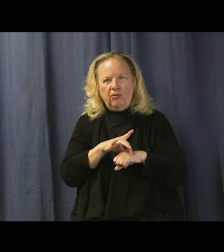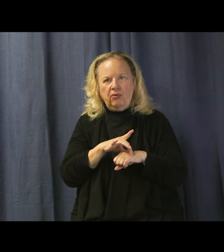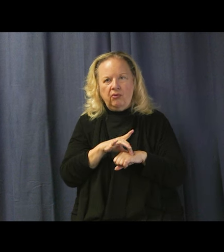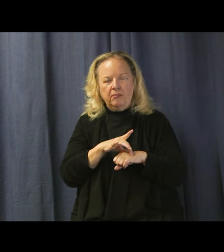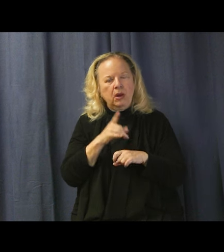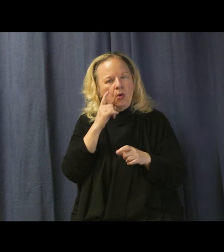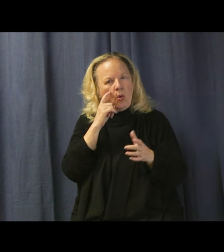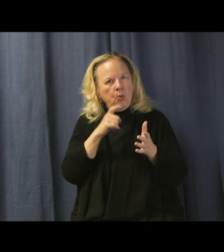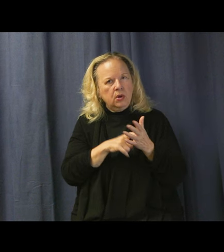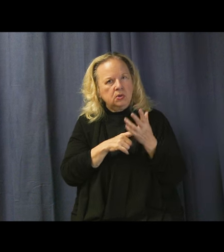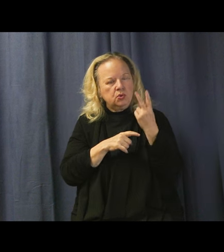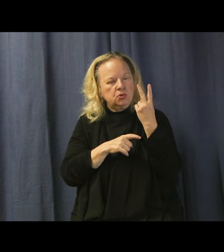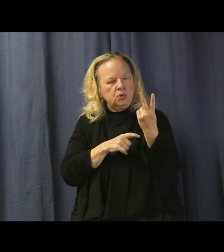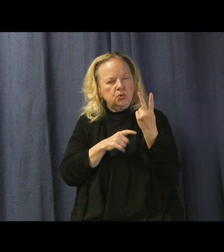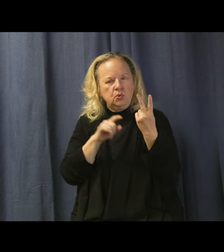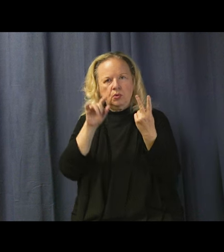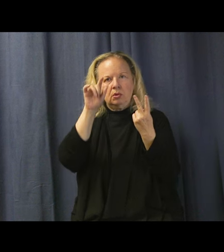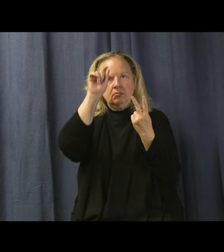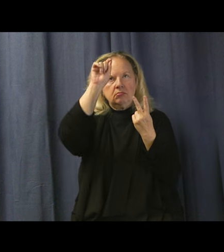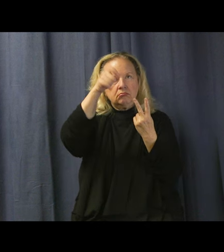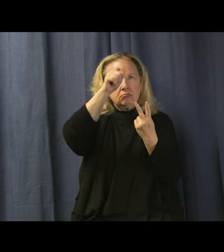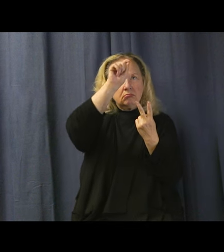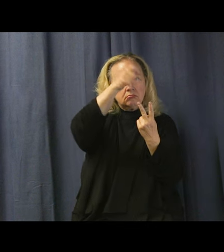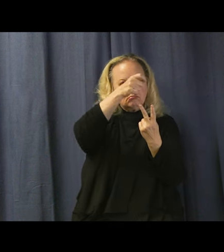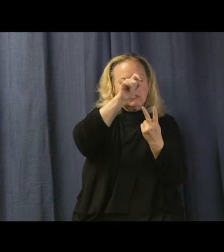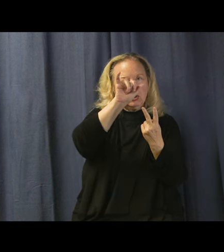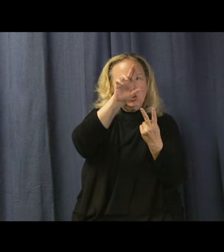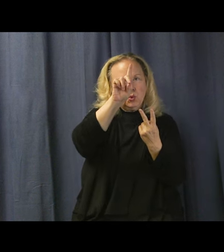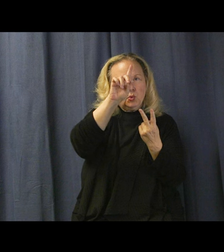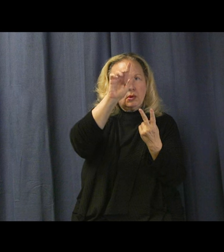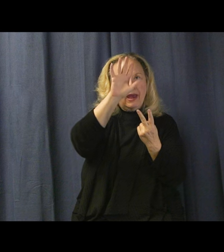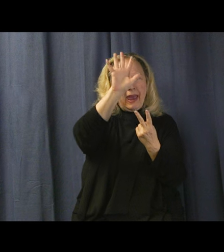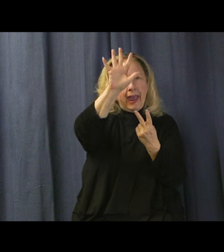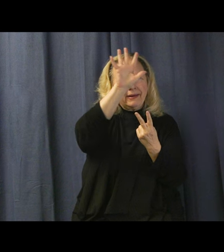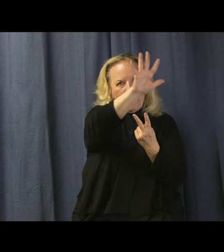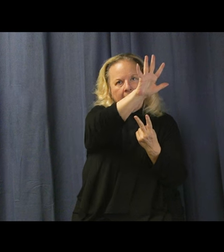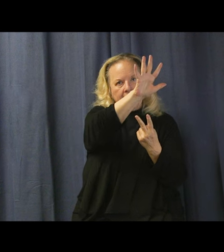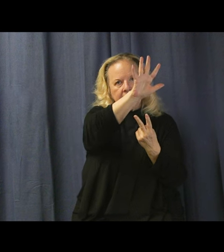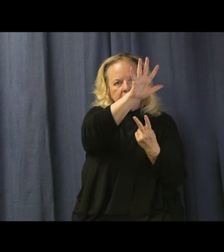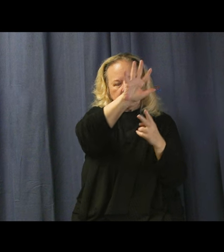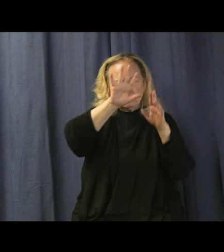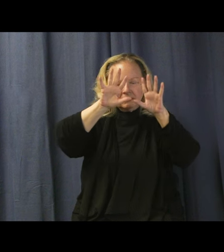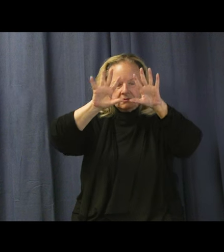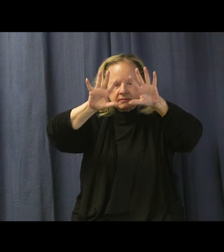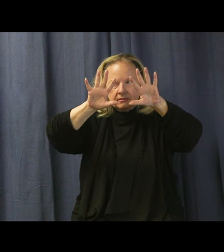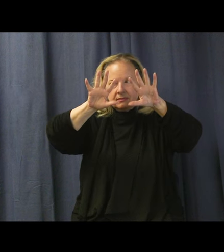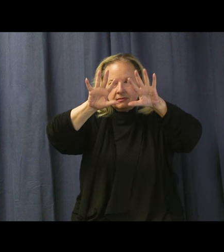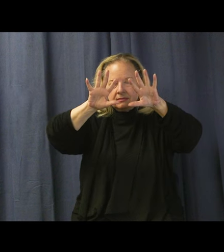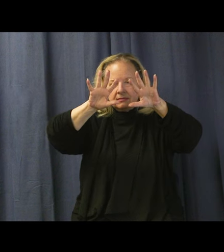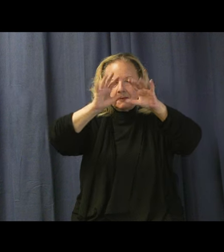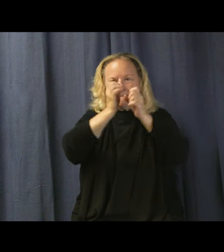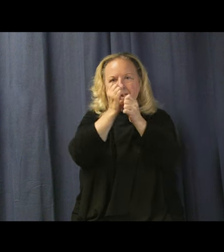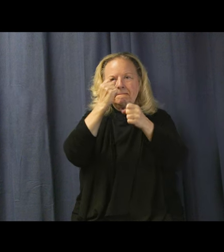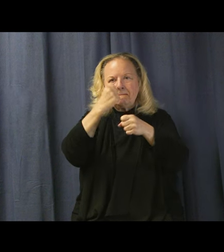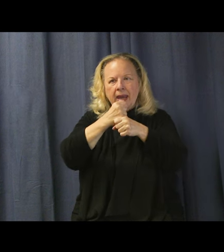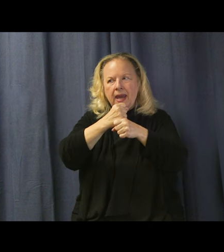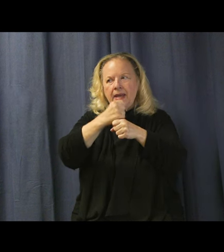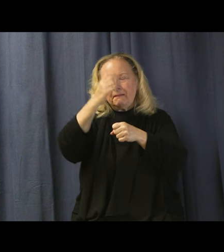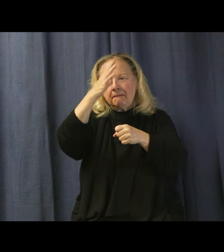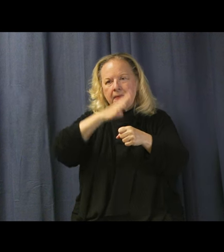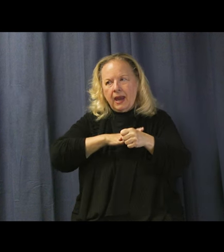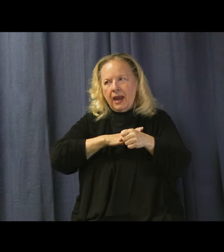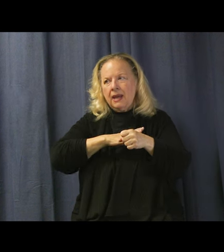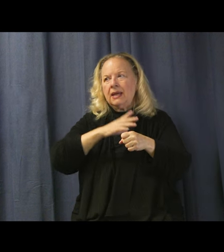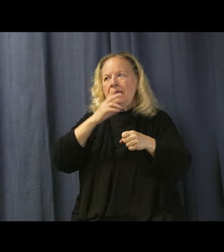But notice there's two letter Yuds. And what does the Yud stand for? hand. When God made